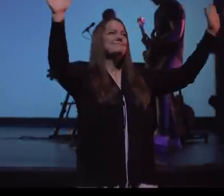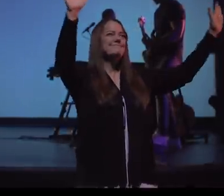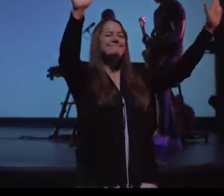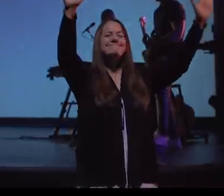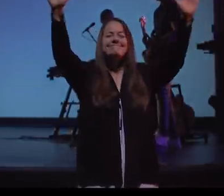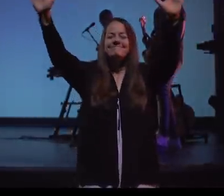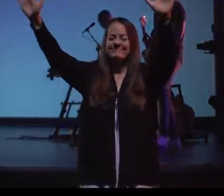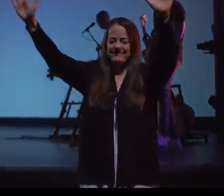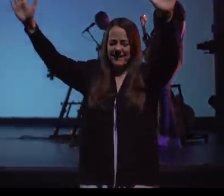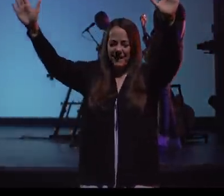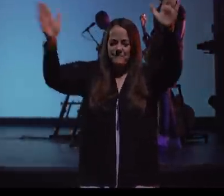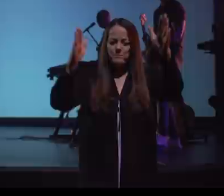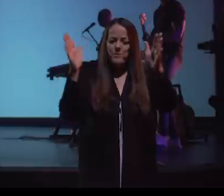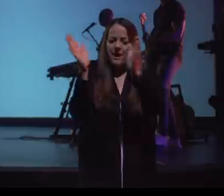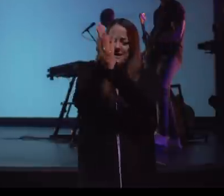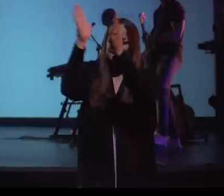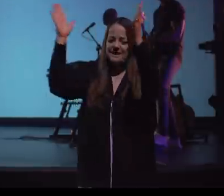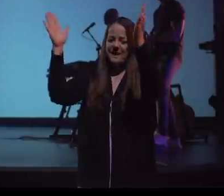We sing.